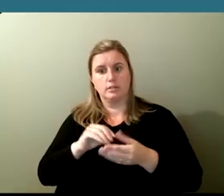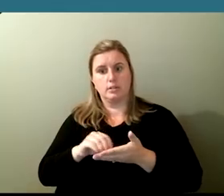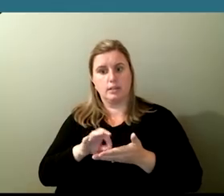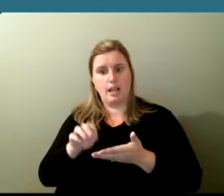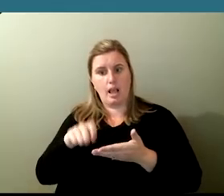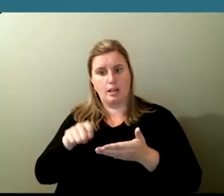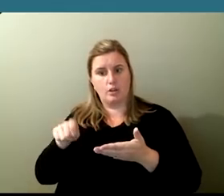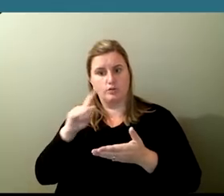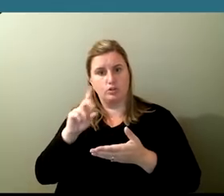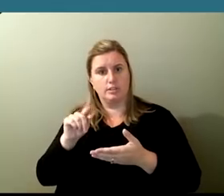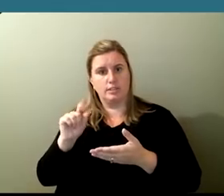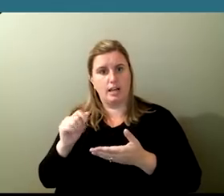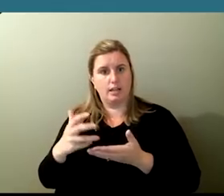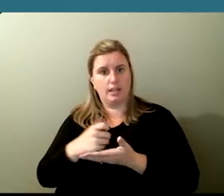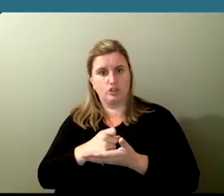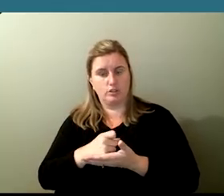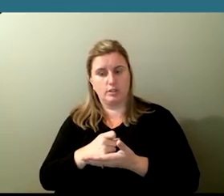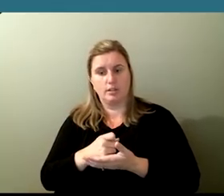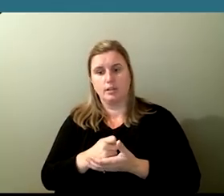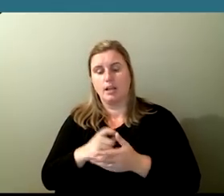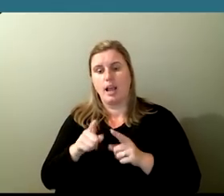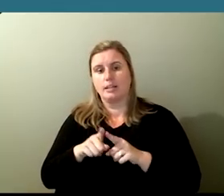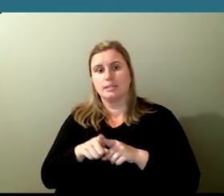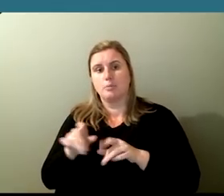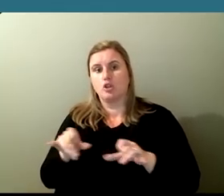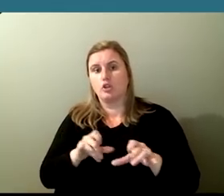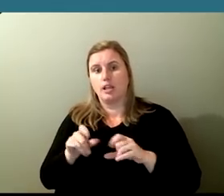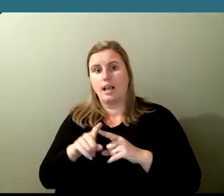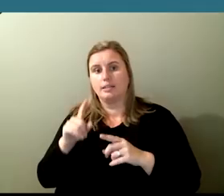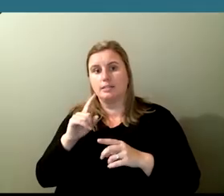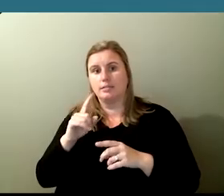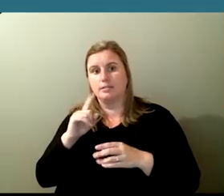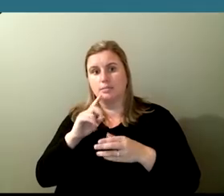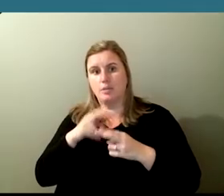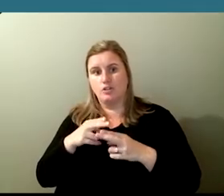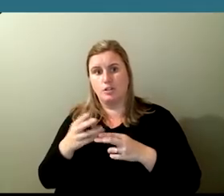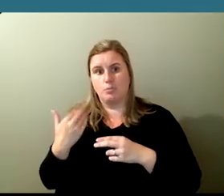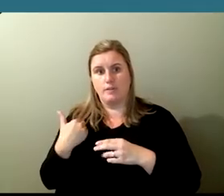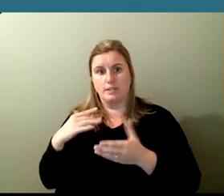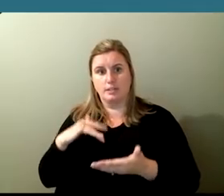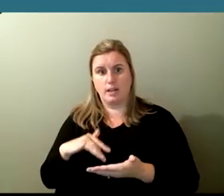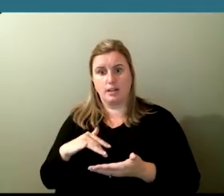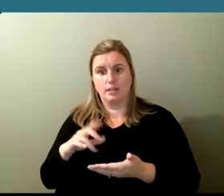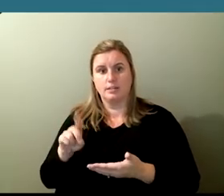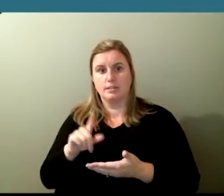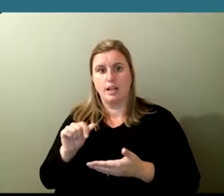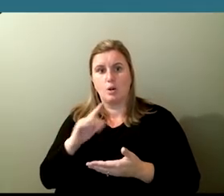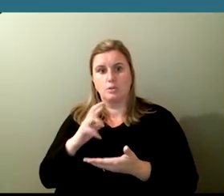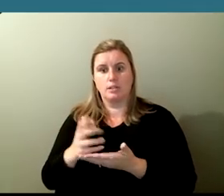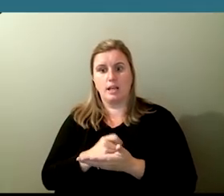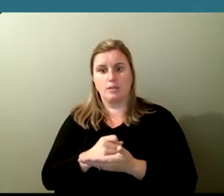data collection. And similarly, as in the case of our previous study, data was collected between 2 to